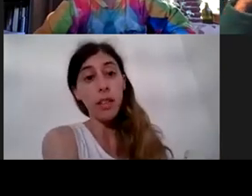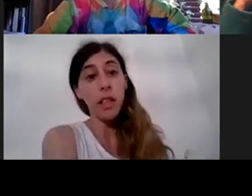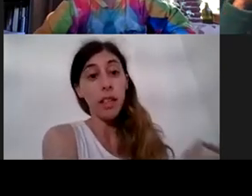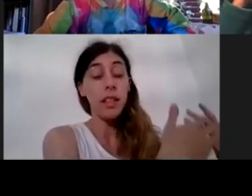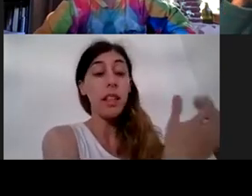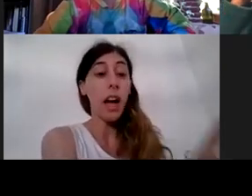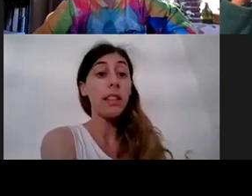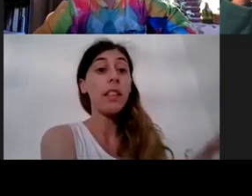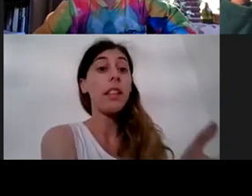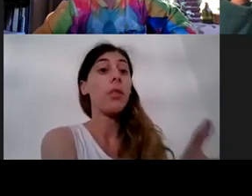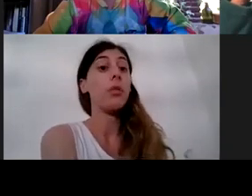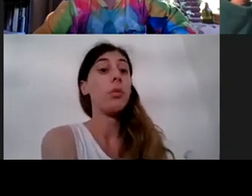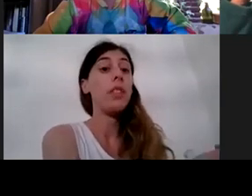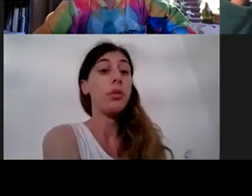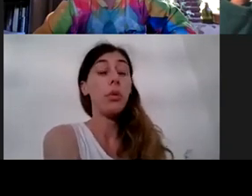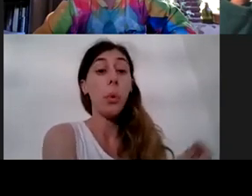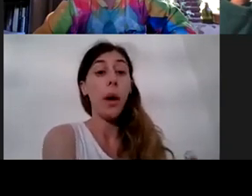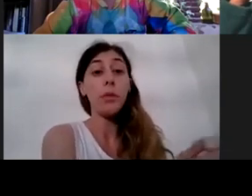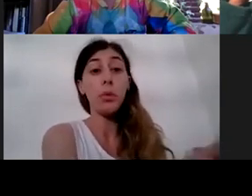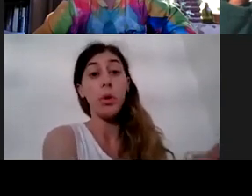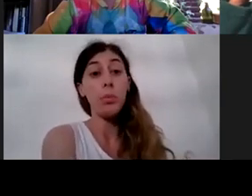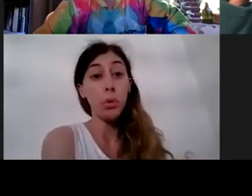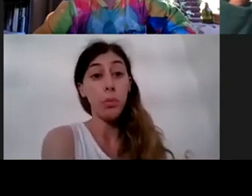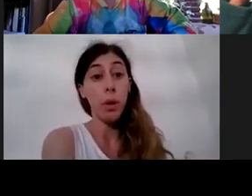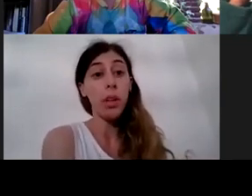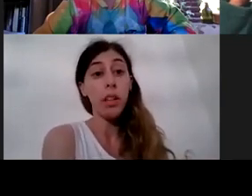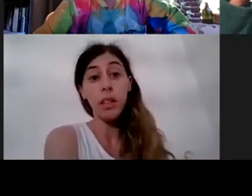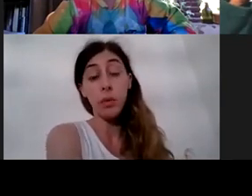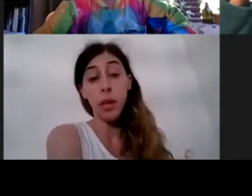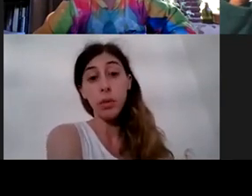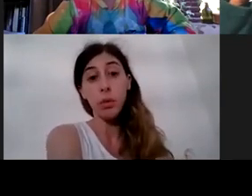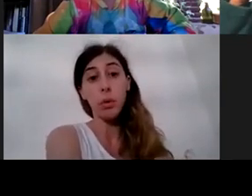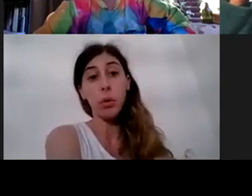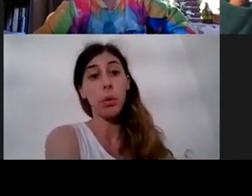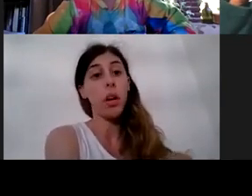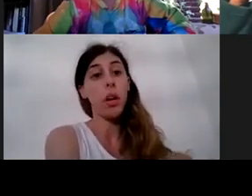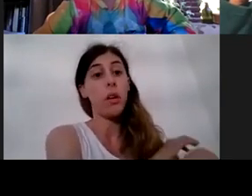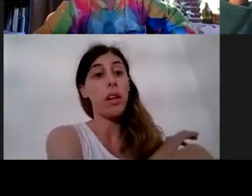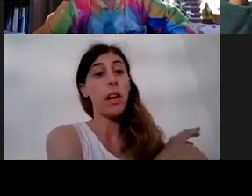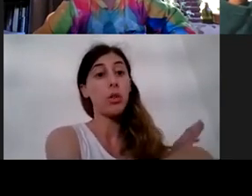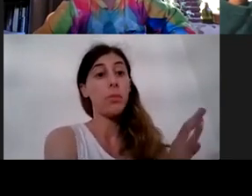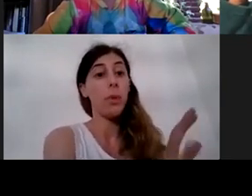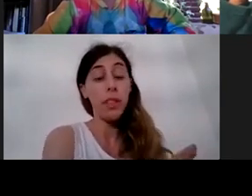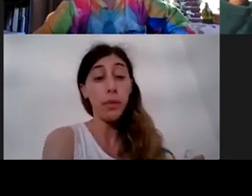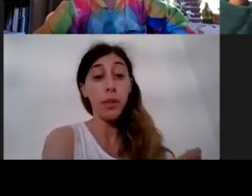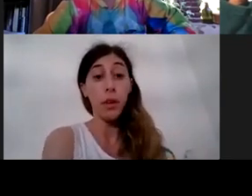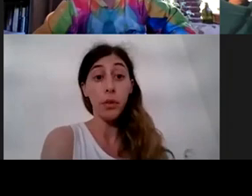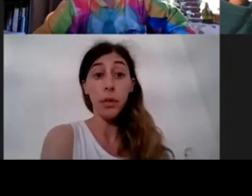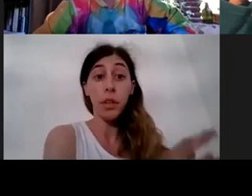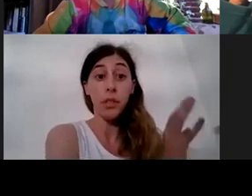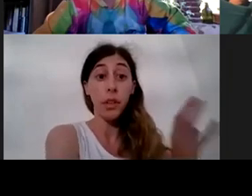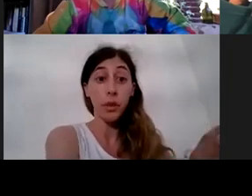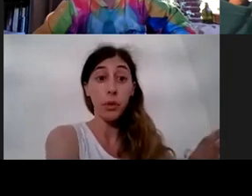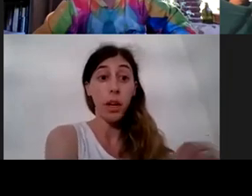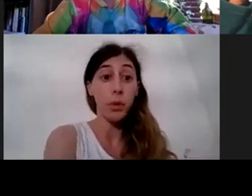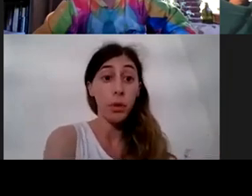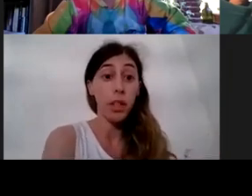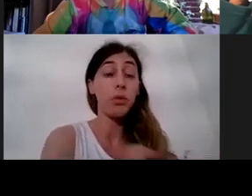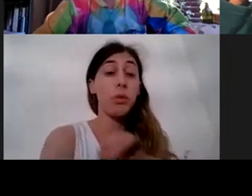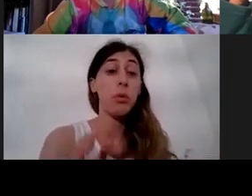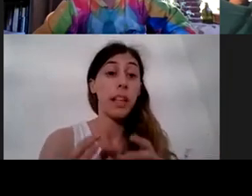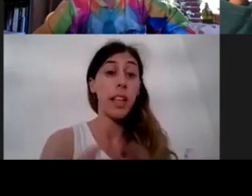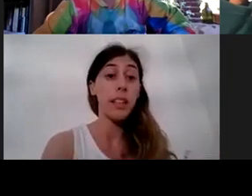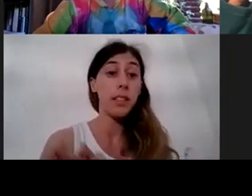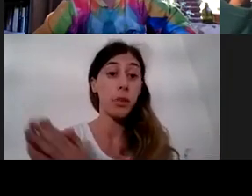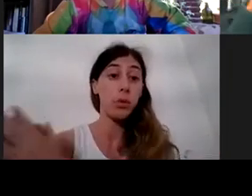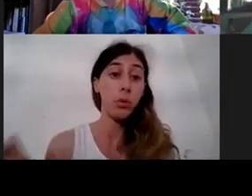with physicians, and also from a medical coverage perspective, there are some refund